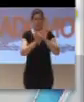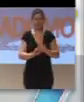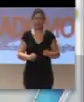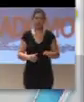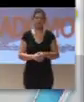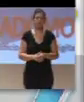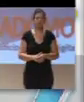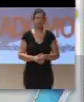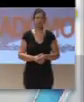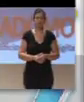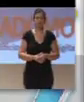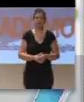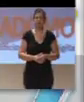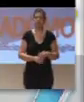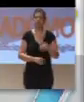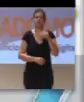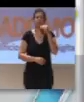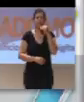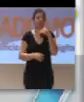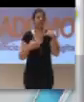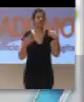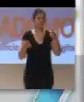never recovered.